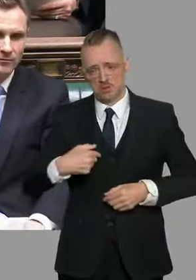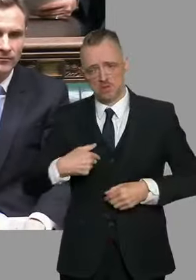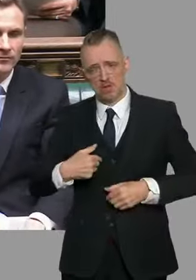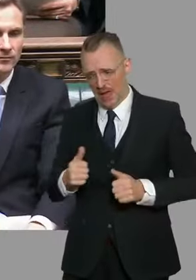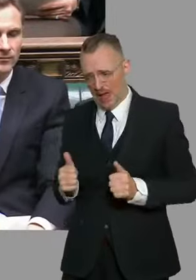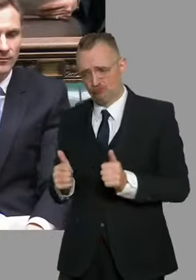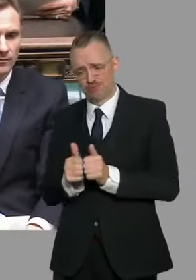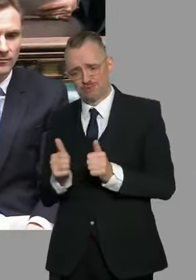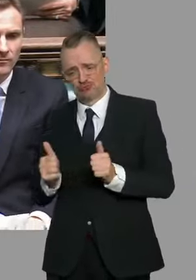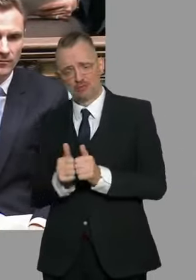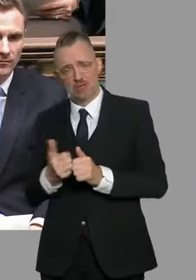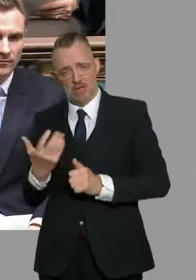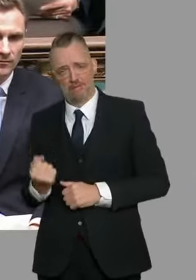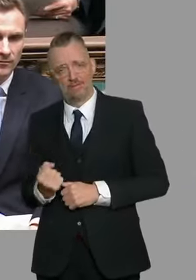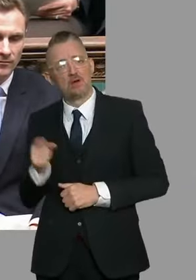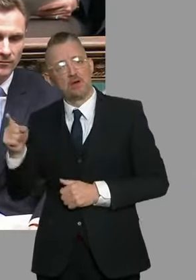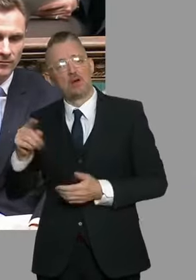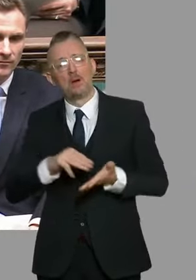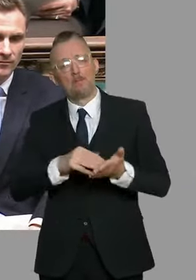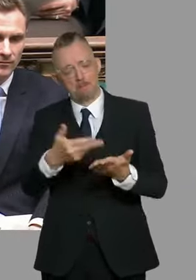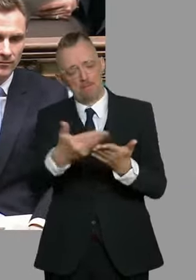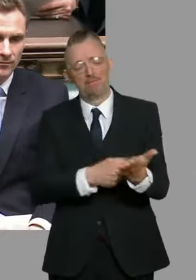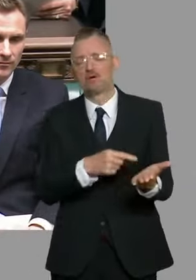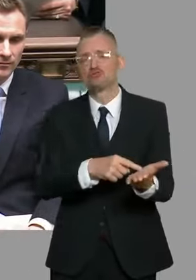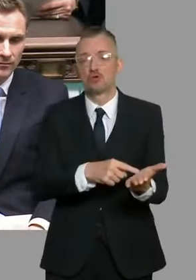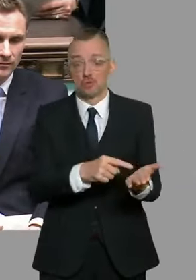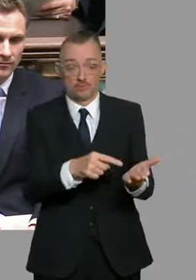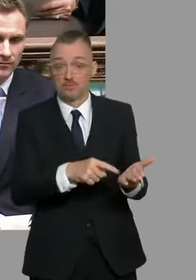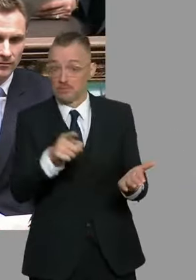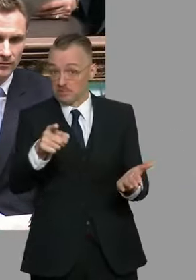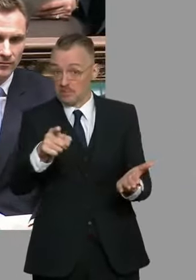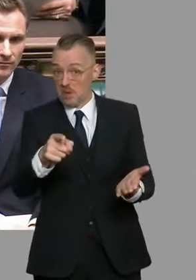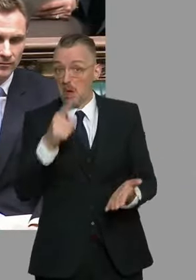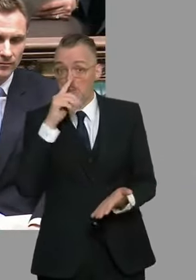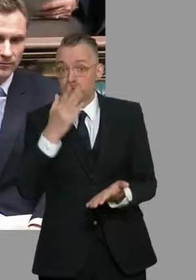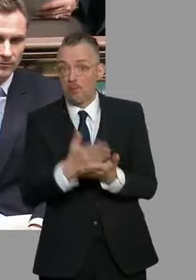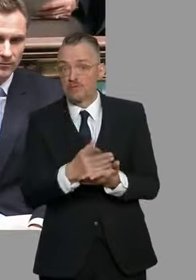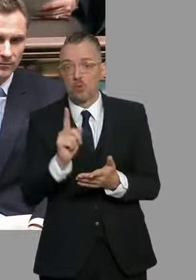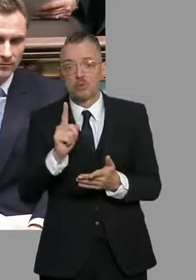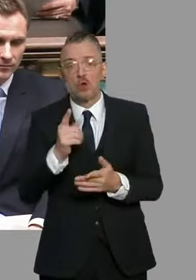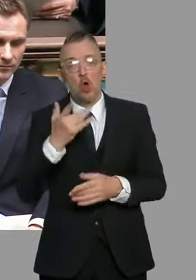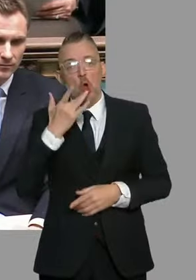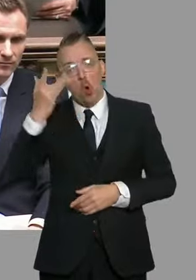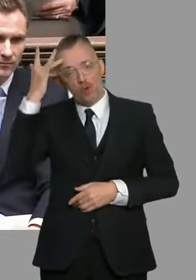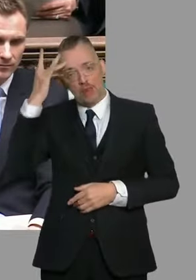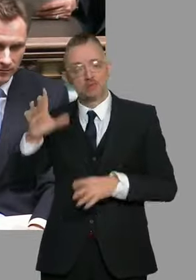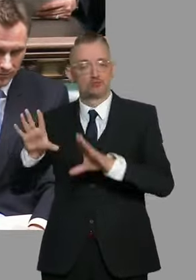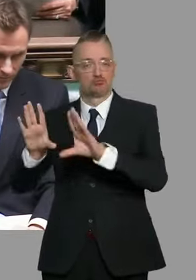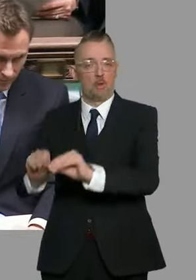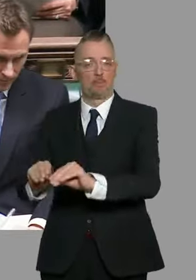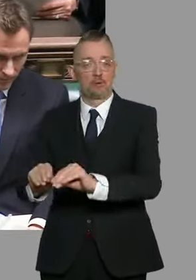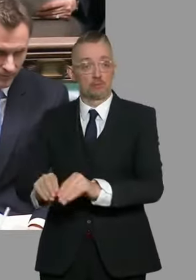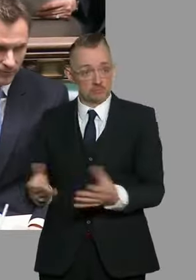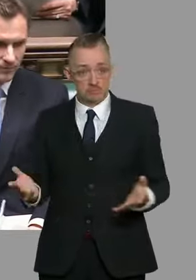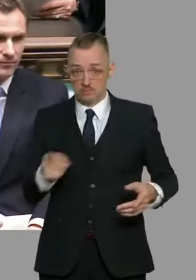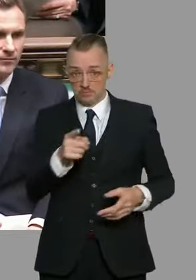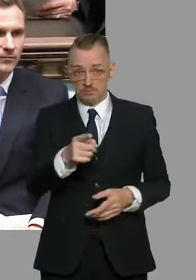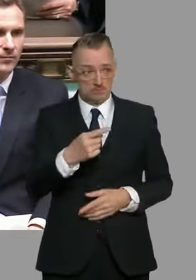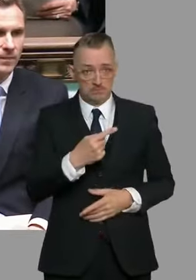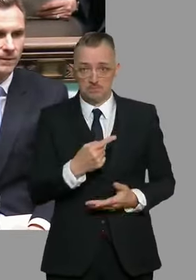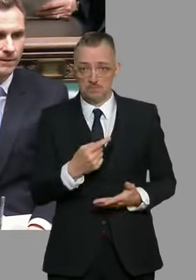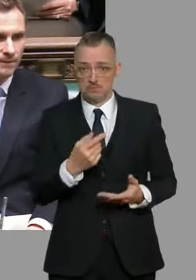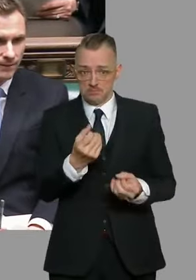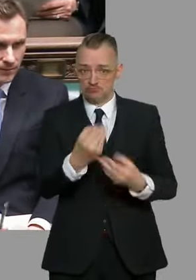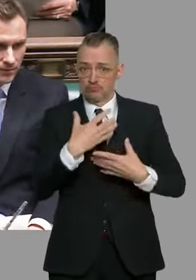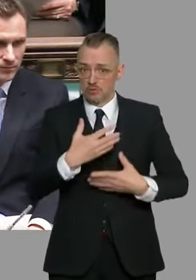Minister promised to end asylum hotels. He promised, he's the Prime Minister now, he promised, but in Altrincham and Peterborough, his government